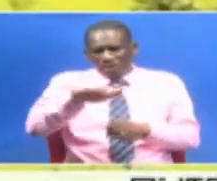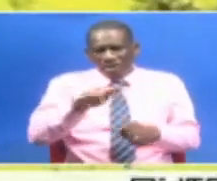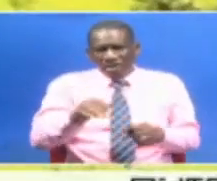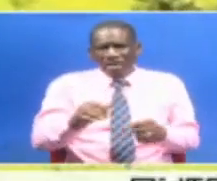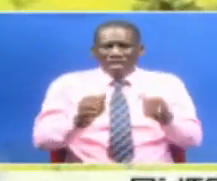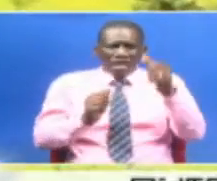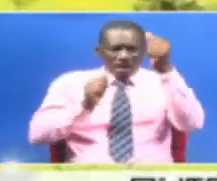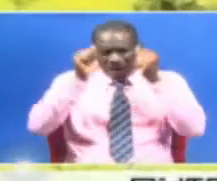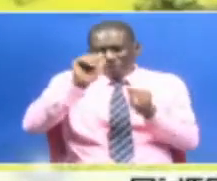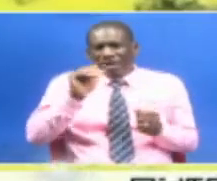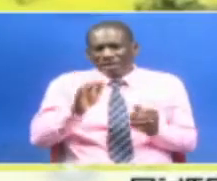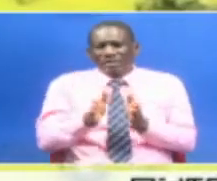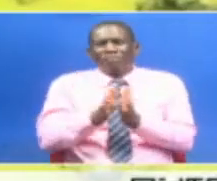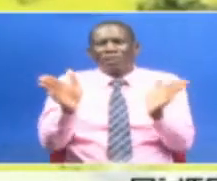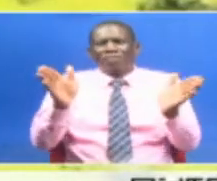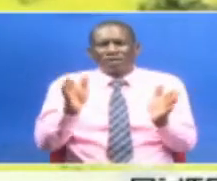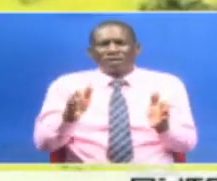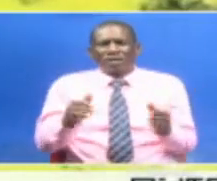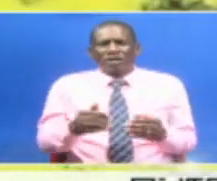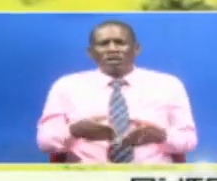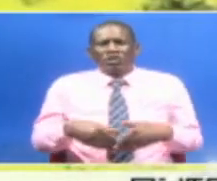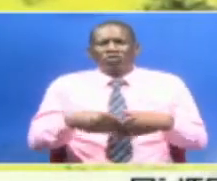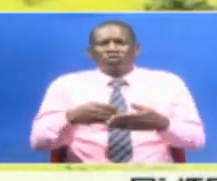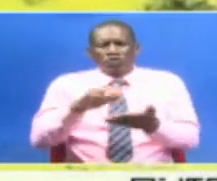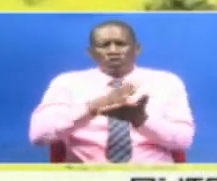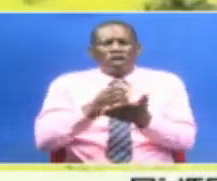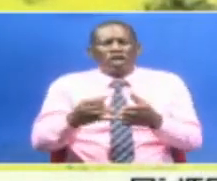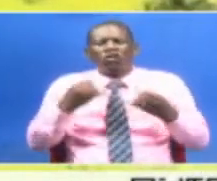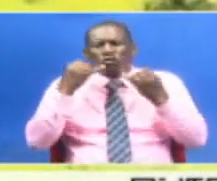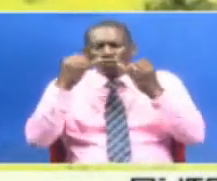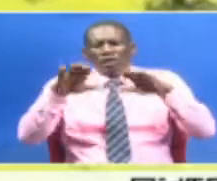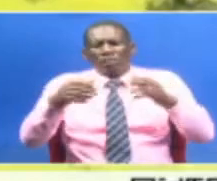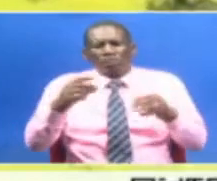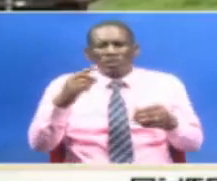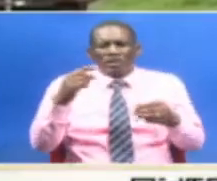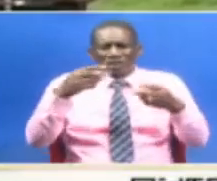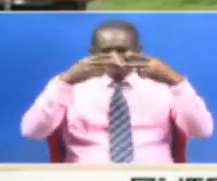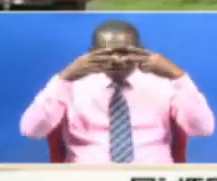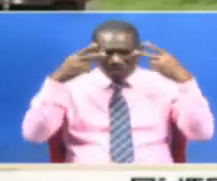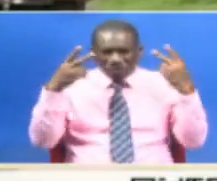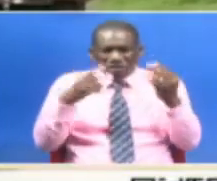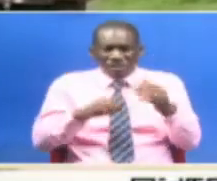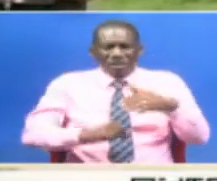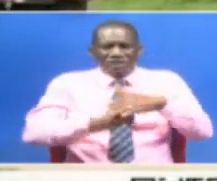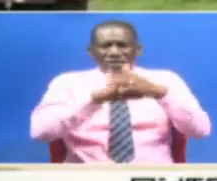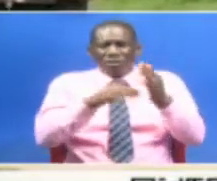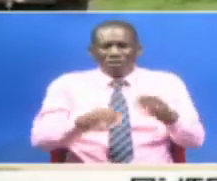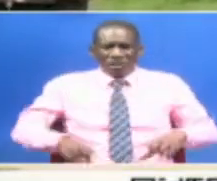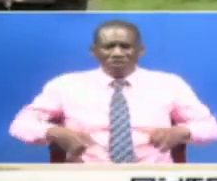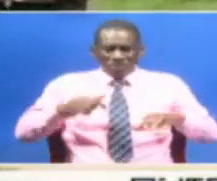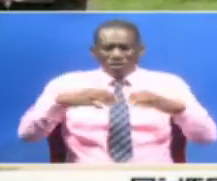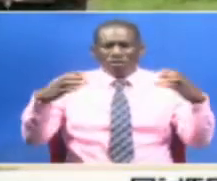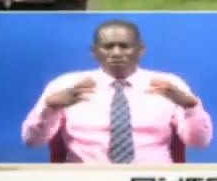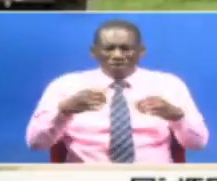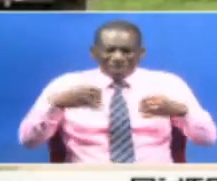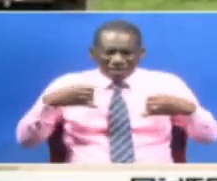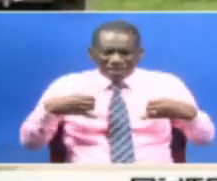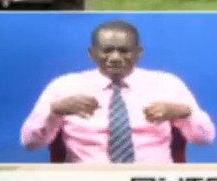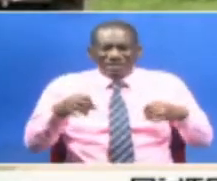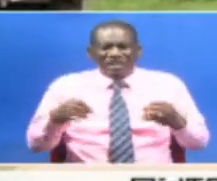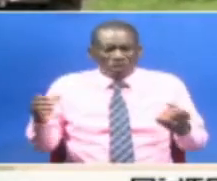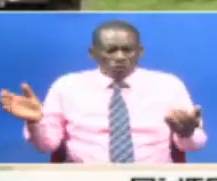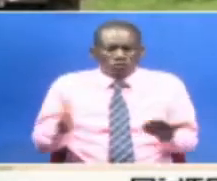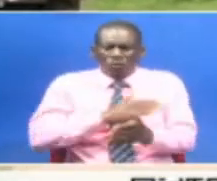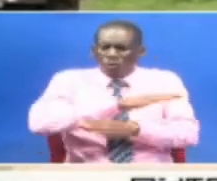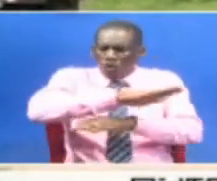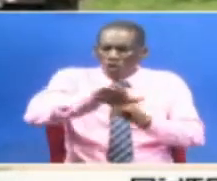public to share reports and intelligence regarding terrorist sympathizers living within the community in a bid to weed out all the